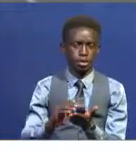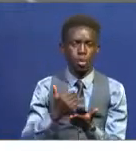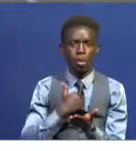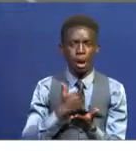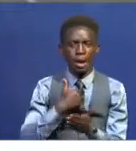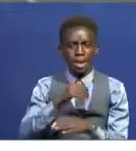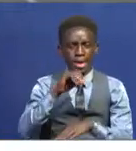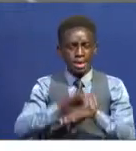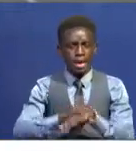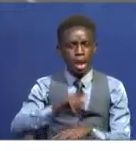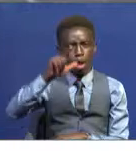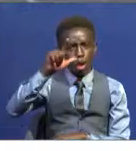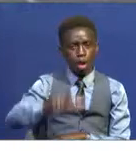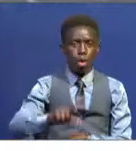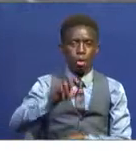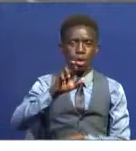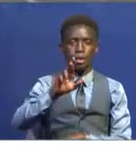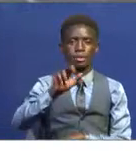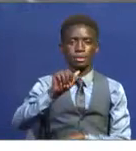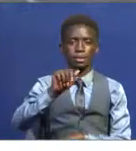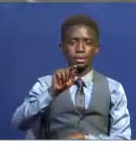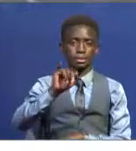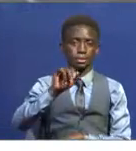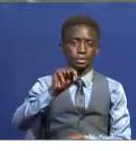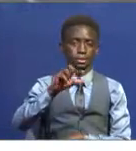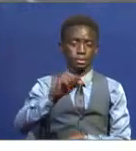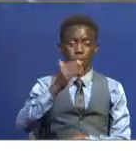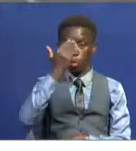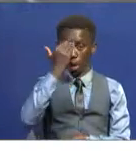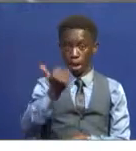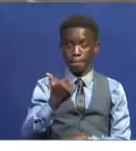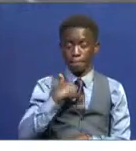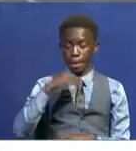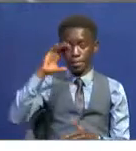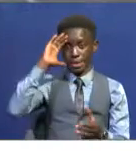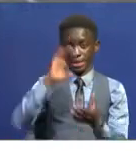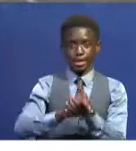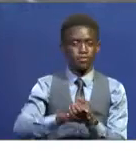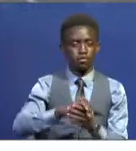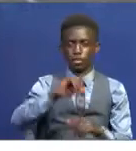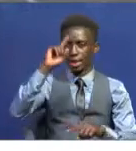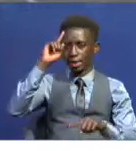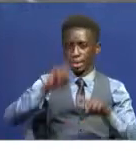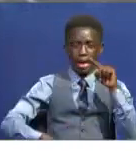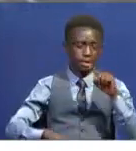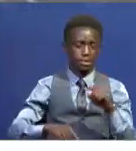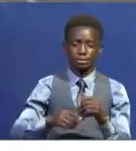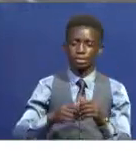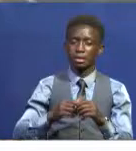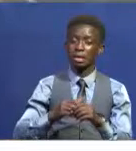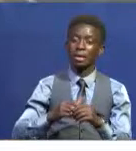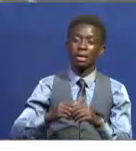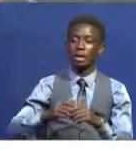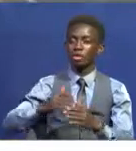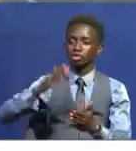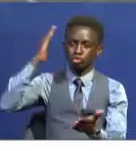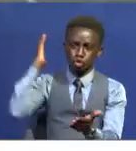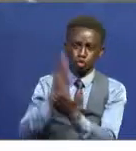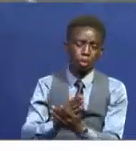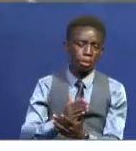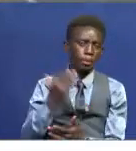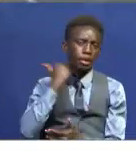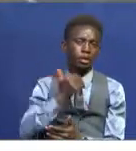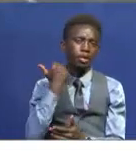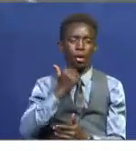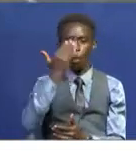rating, because I believe you cannot totally prevent fraud because of that human